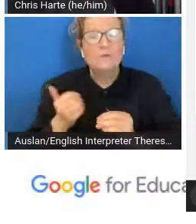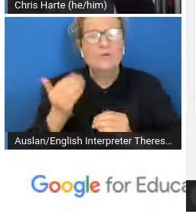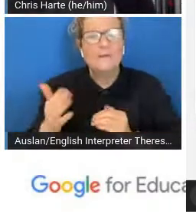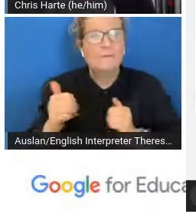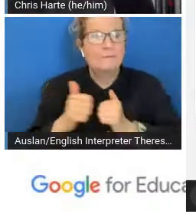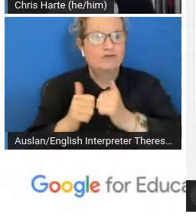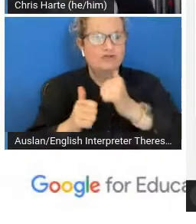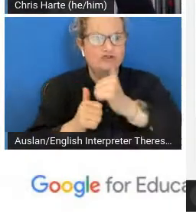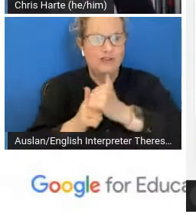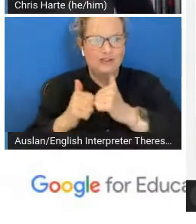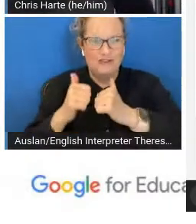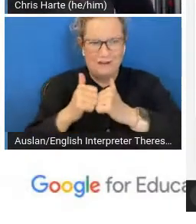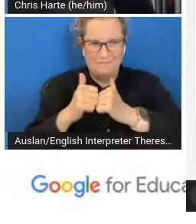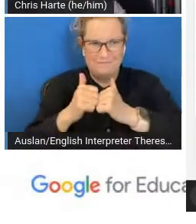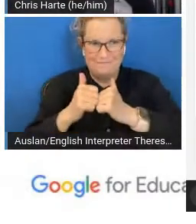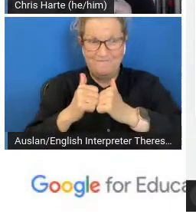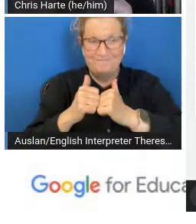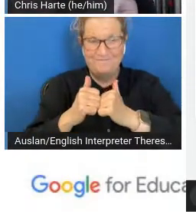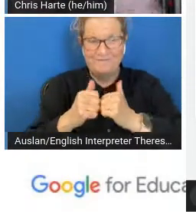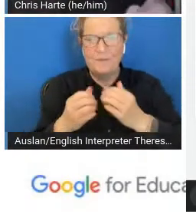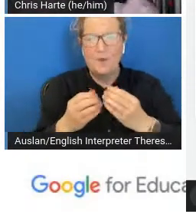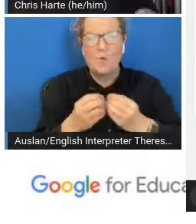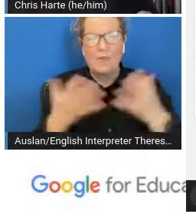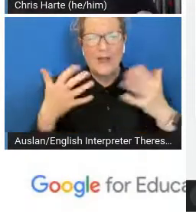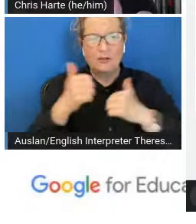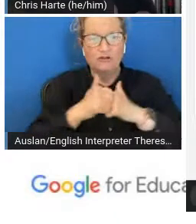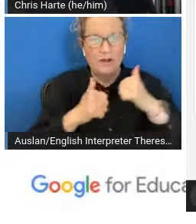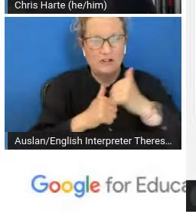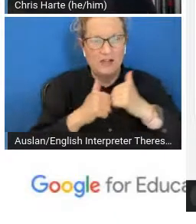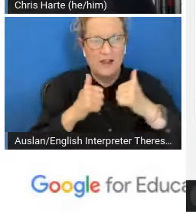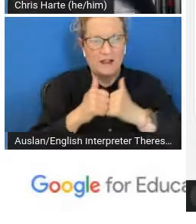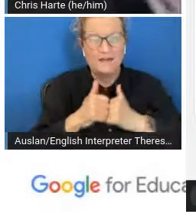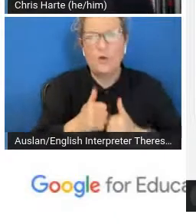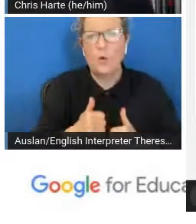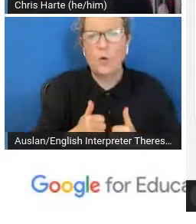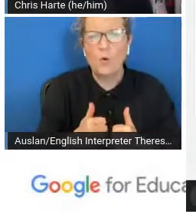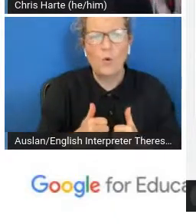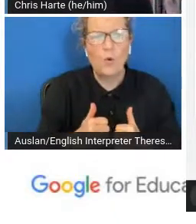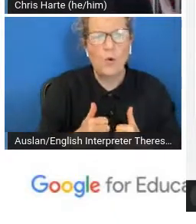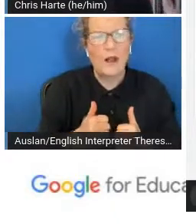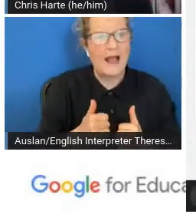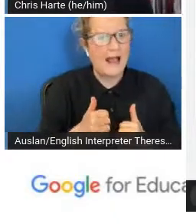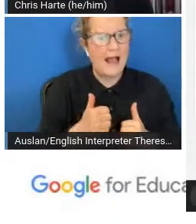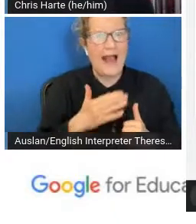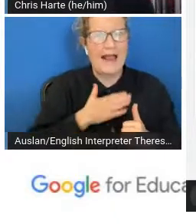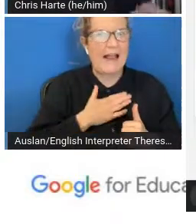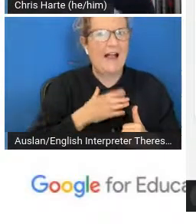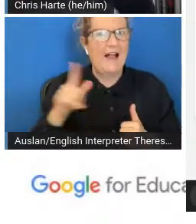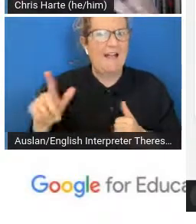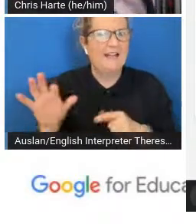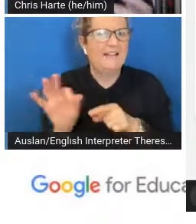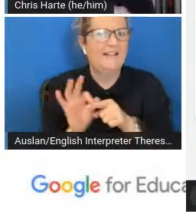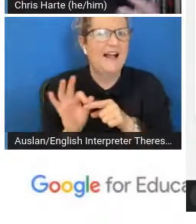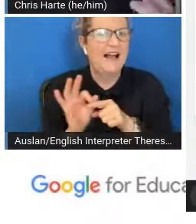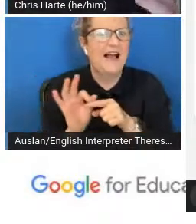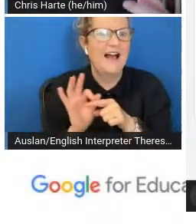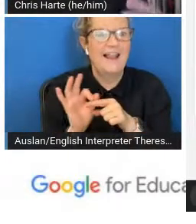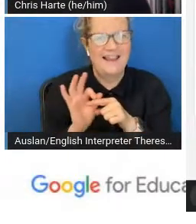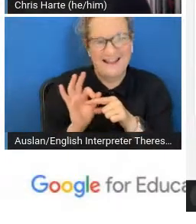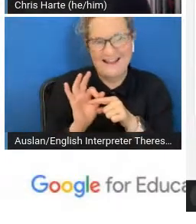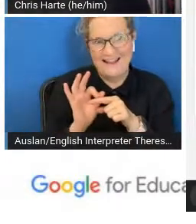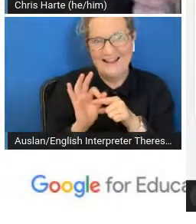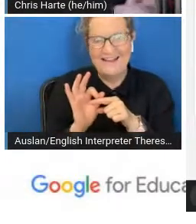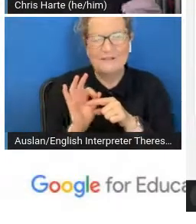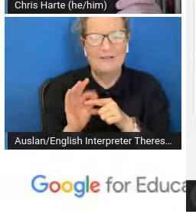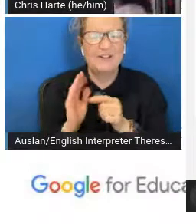just becomes like, oh, I love the color you've used here, which is good, that's nice, but not really super